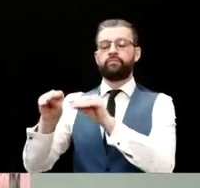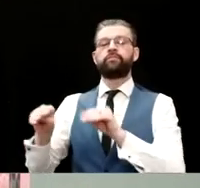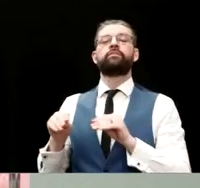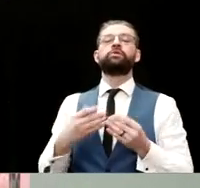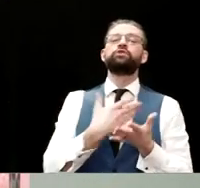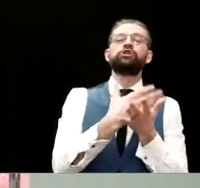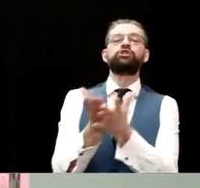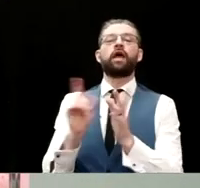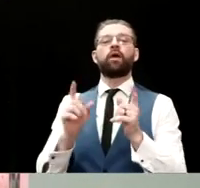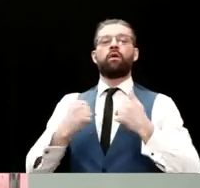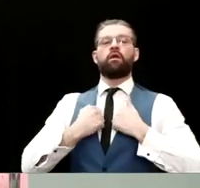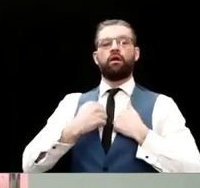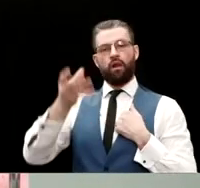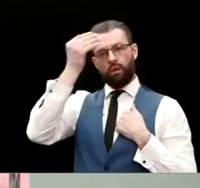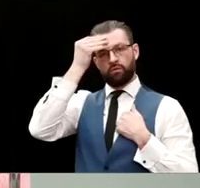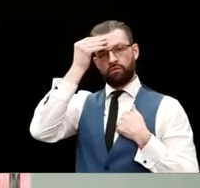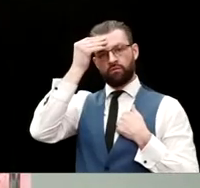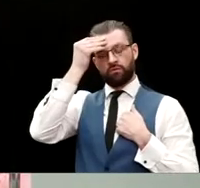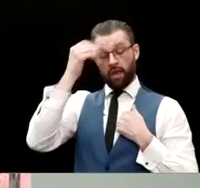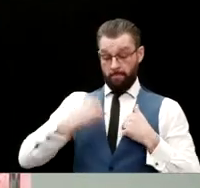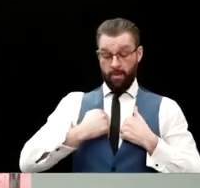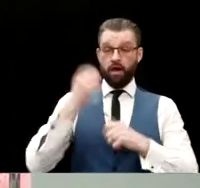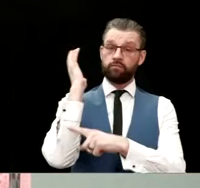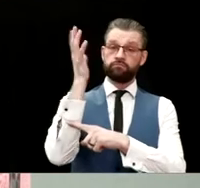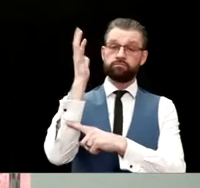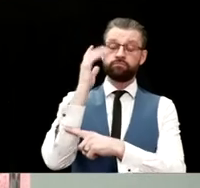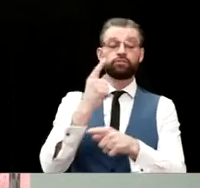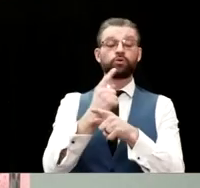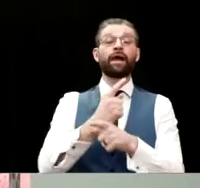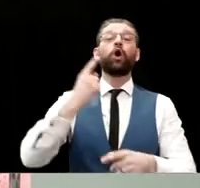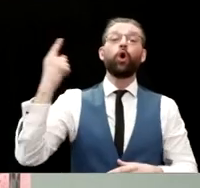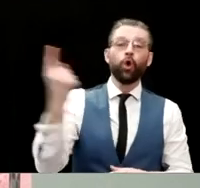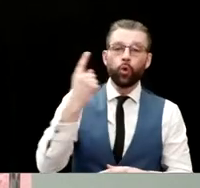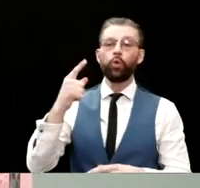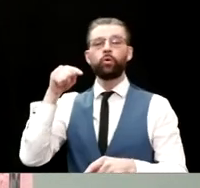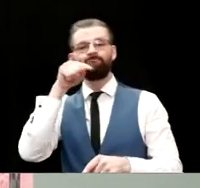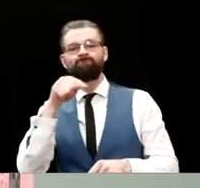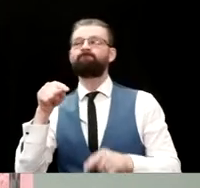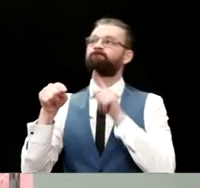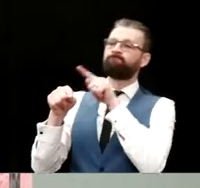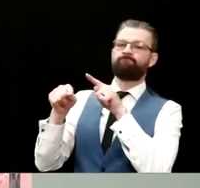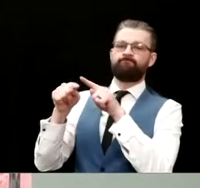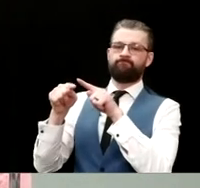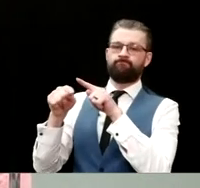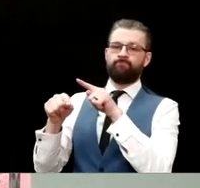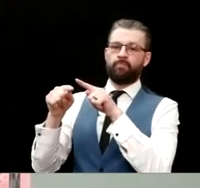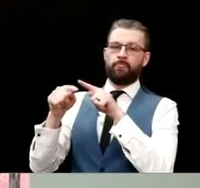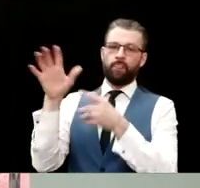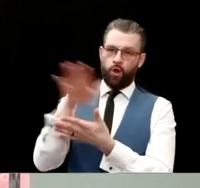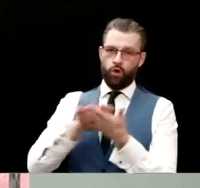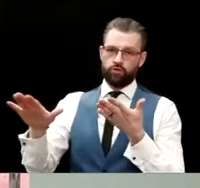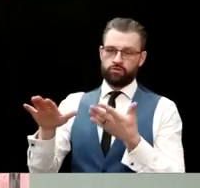learned. In my presentation, I focused on the perpetrators of the Holocaust. My message